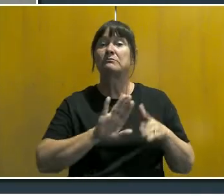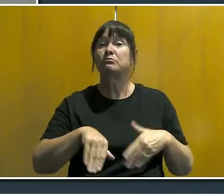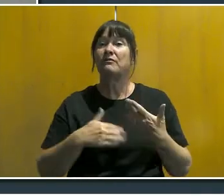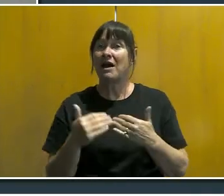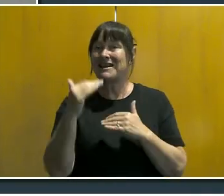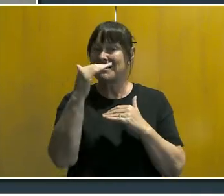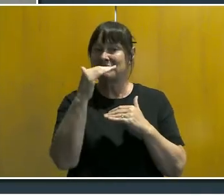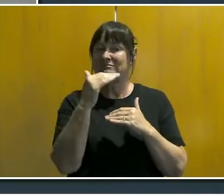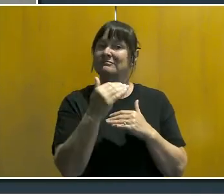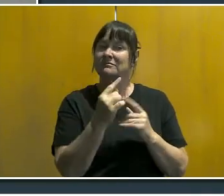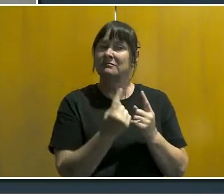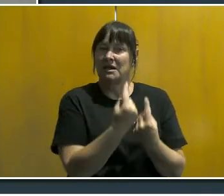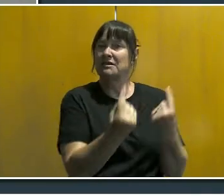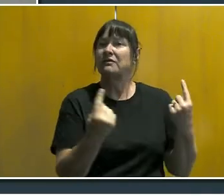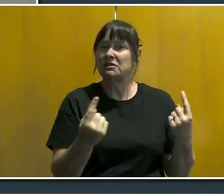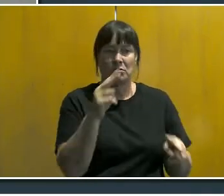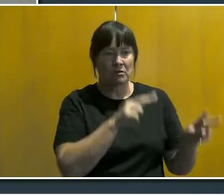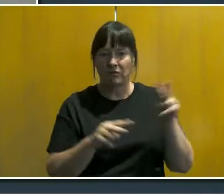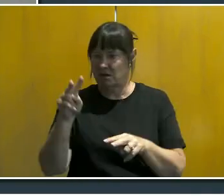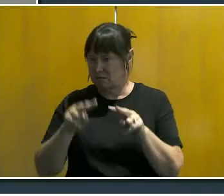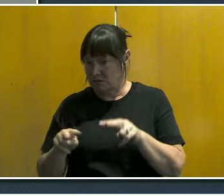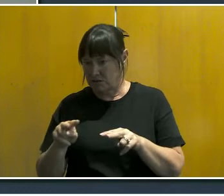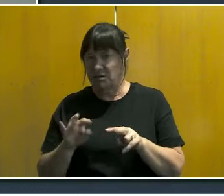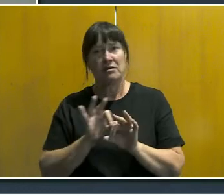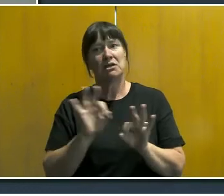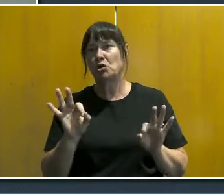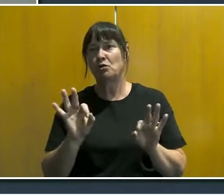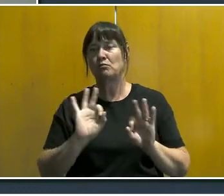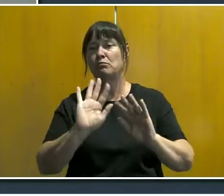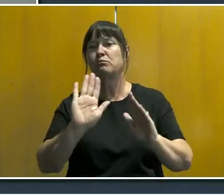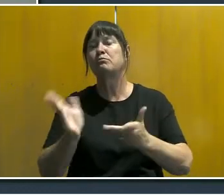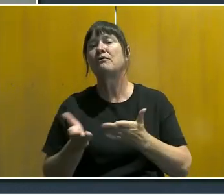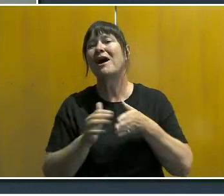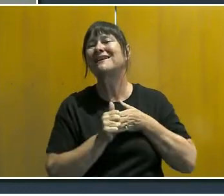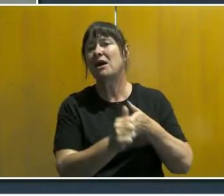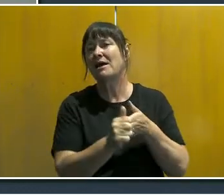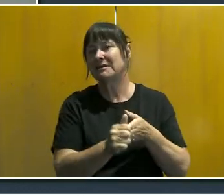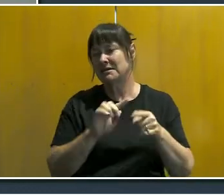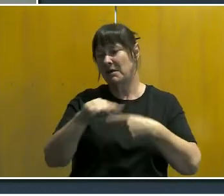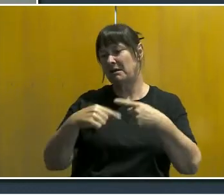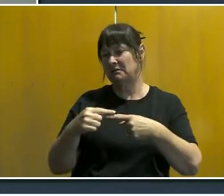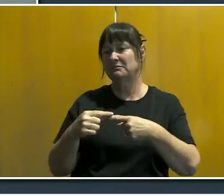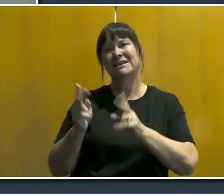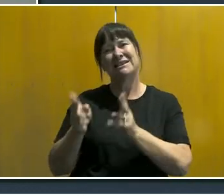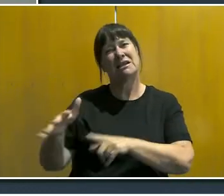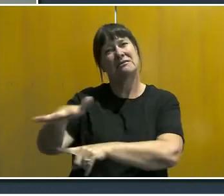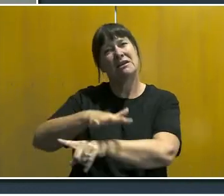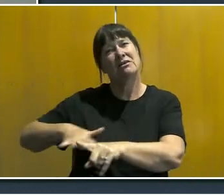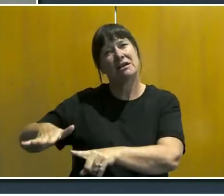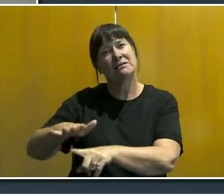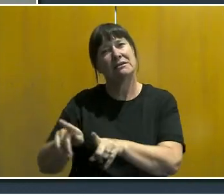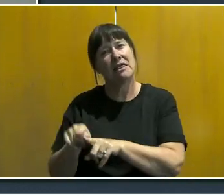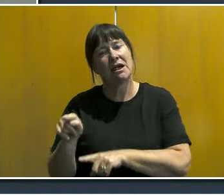on a case-by-case basis, they do not appear to provide guidance on the type of situation we have outlined here.